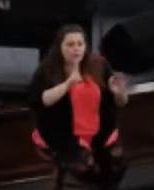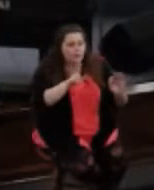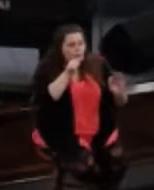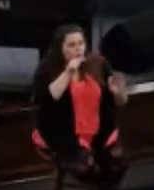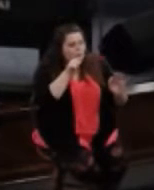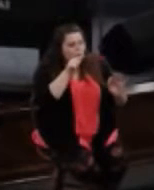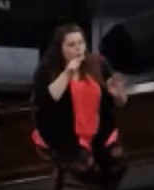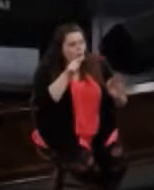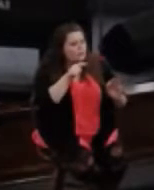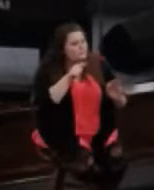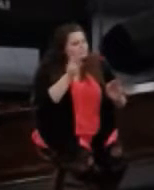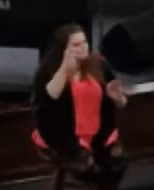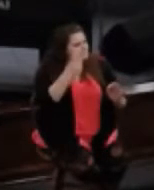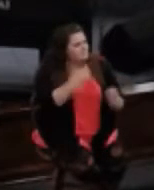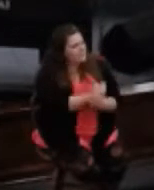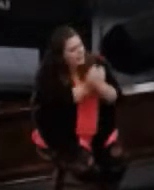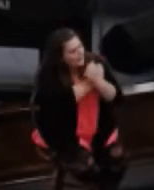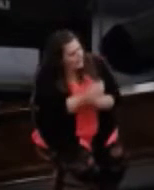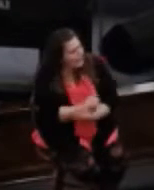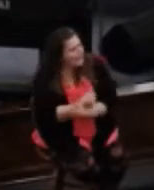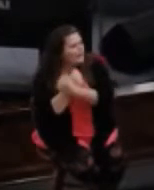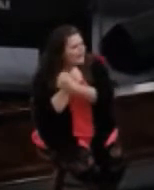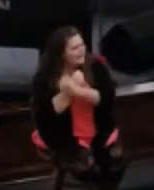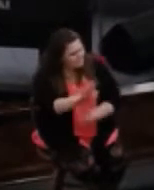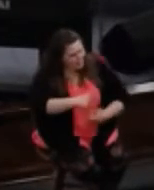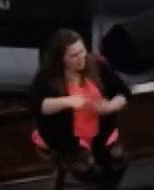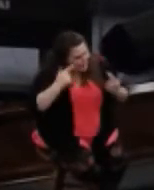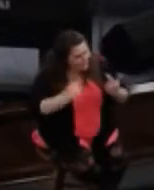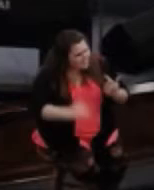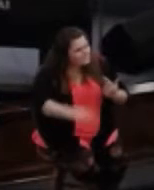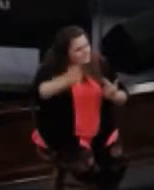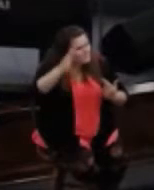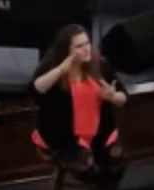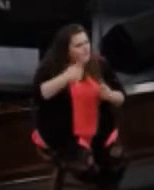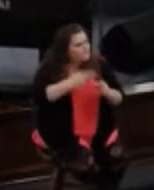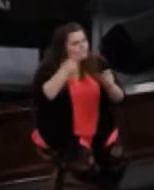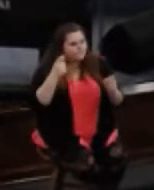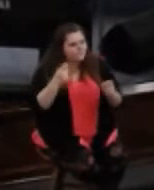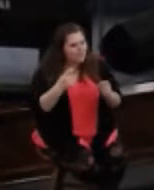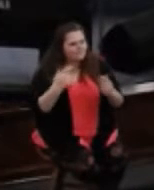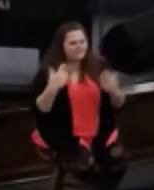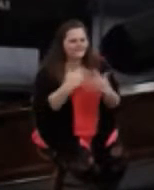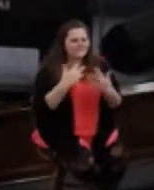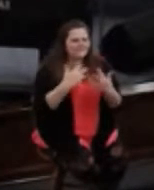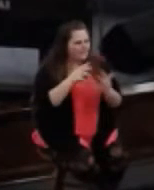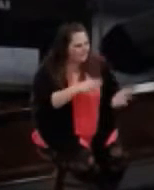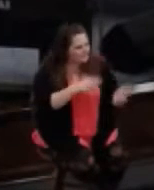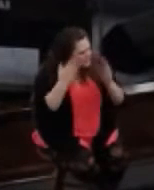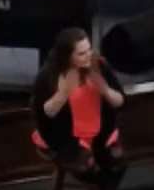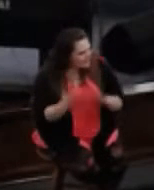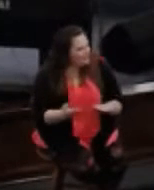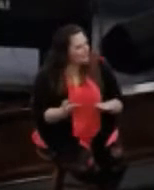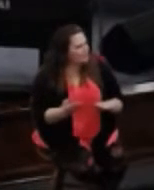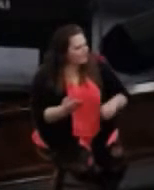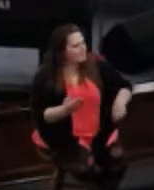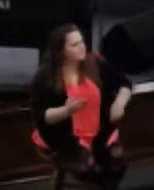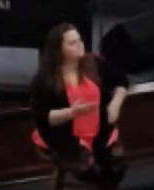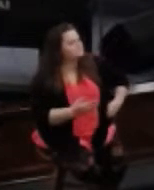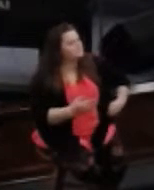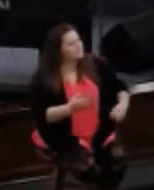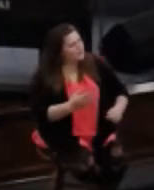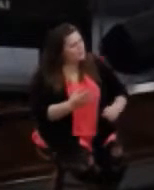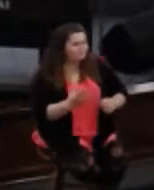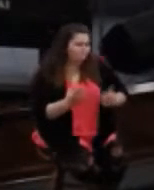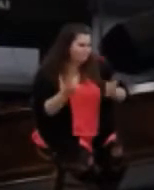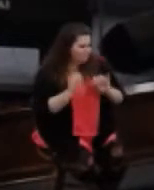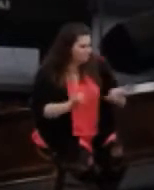were held in slavery by their fear of death. Now, it's a pretty common